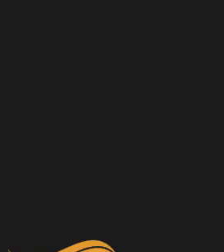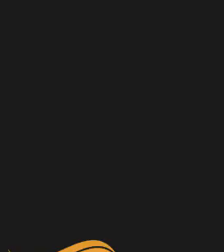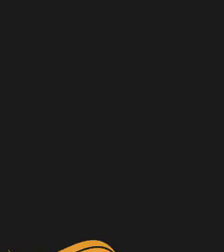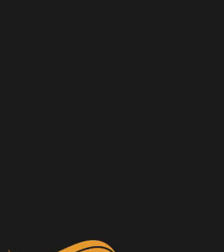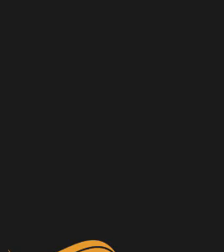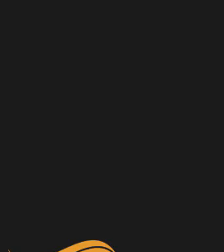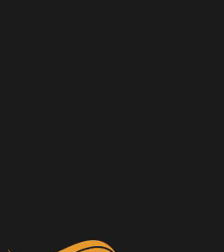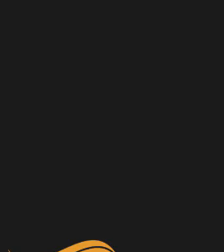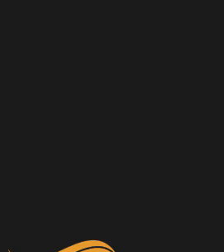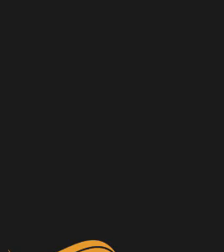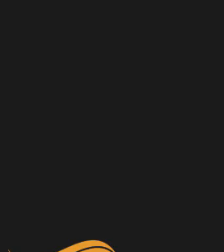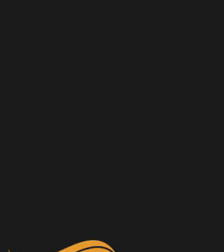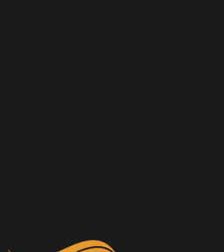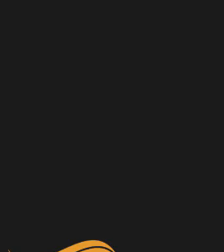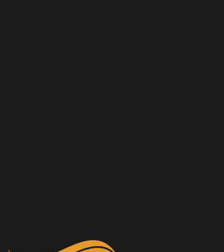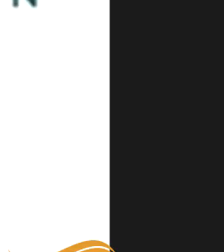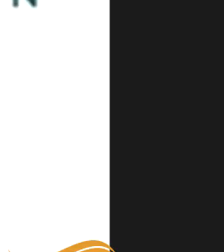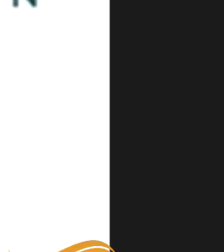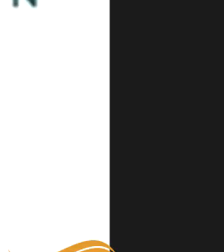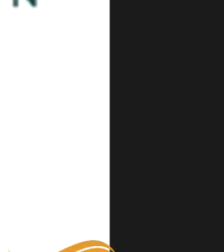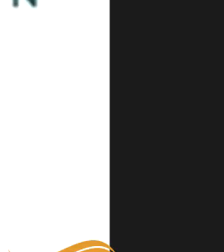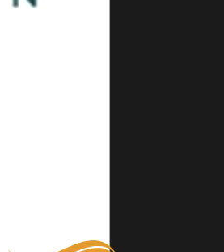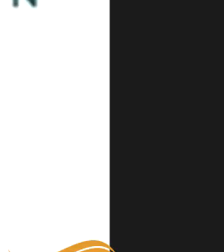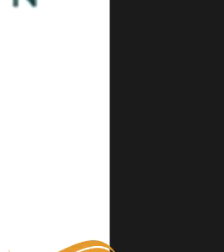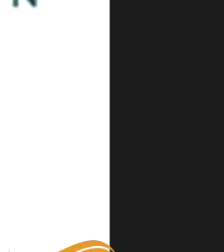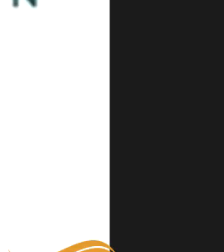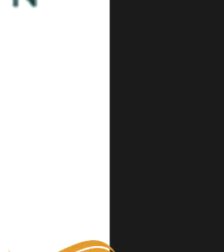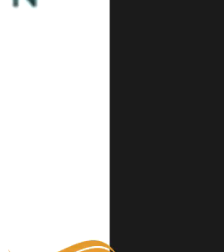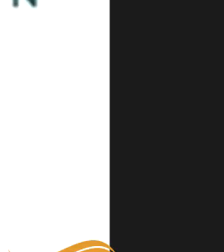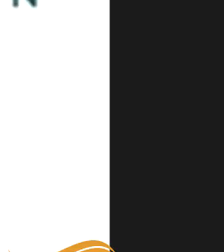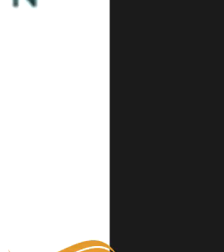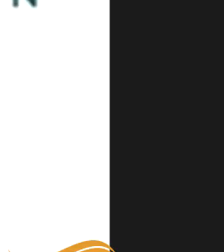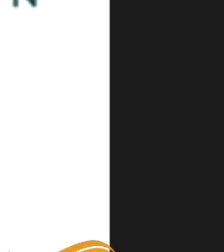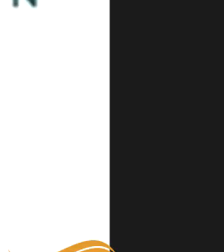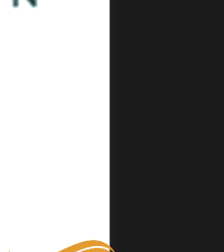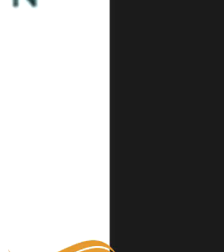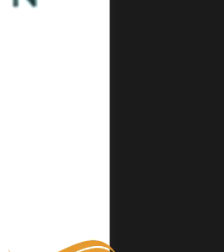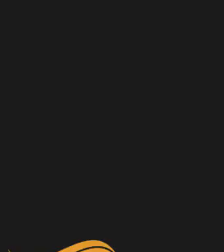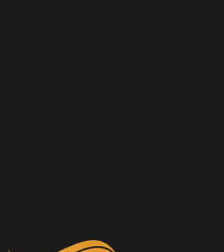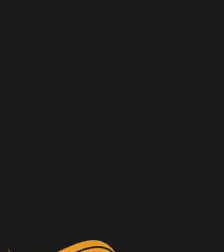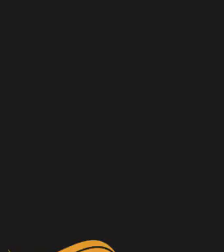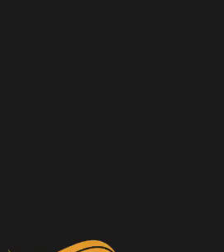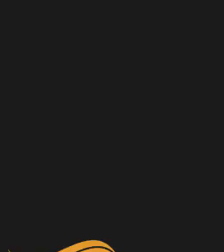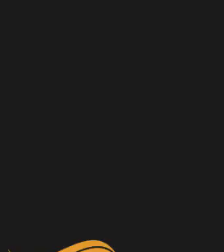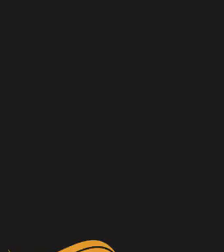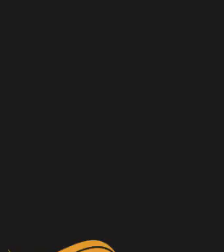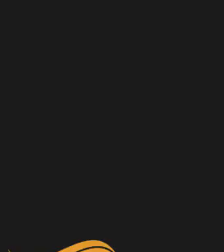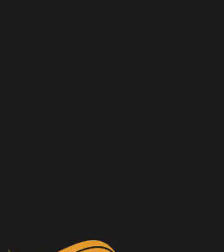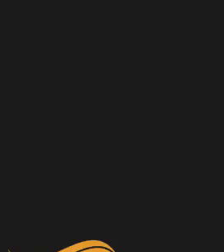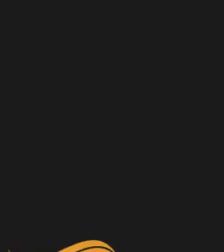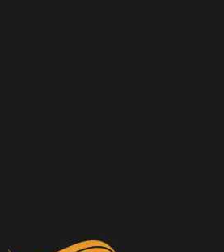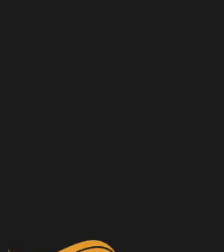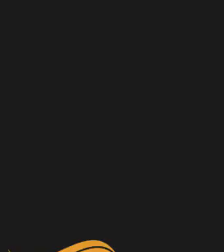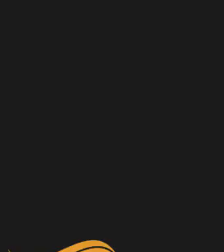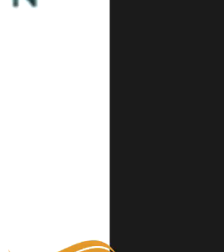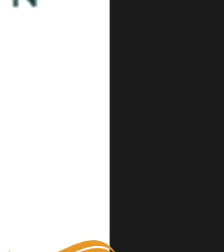let us know. We will always arrange. We'll always make arrangements for the call.